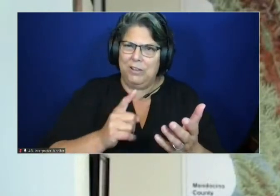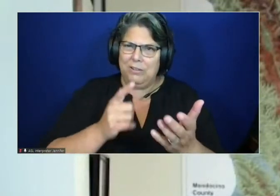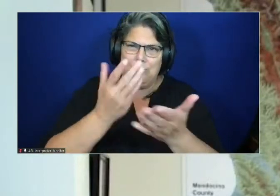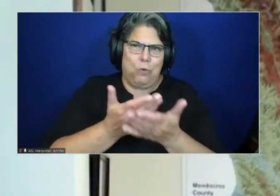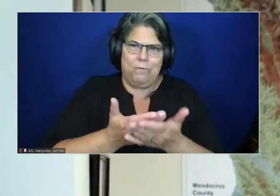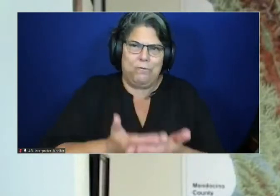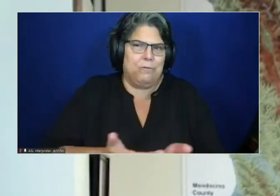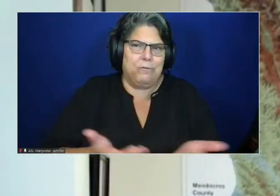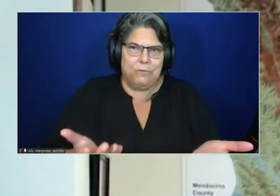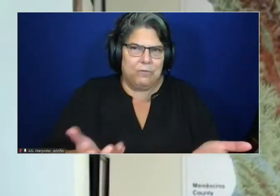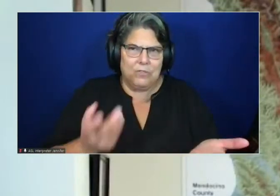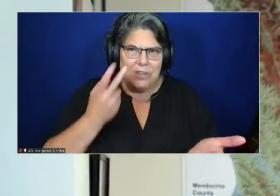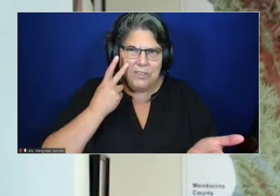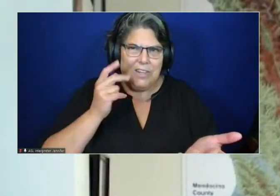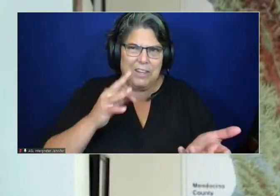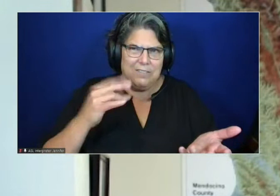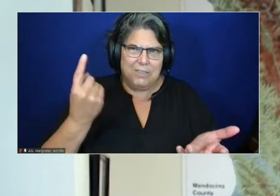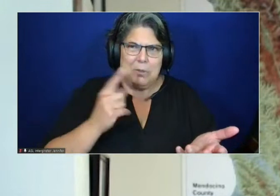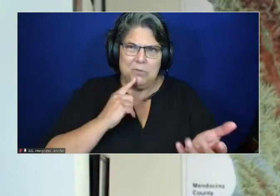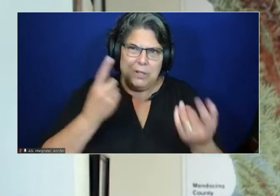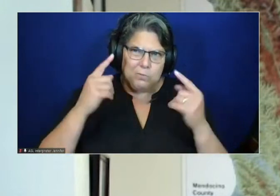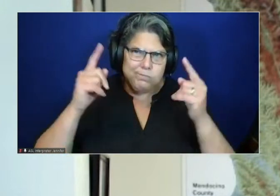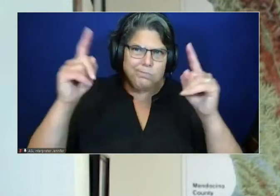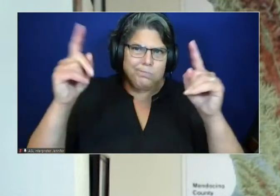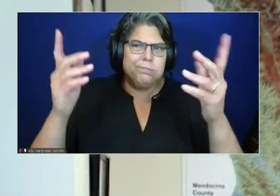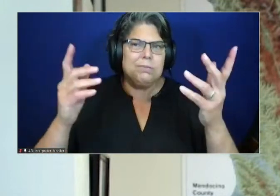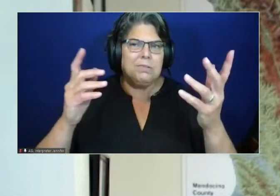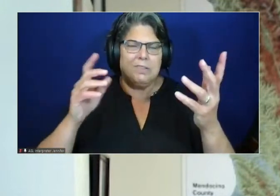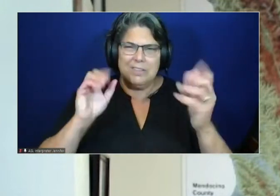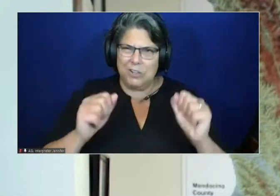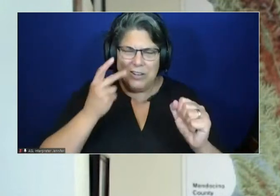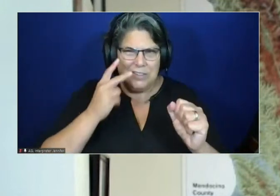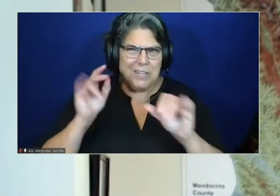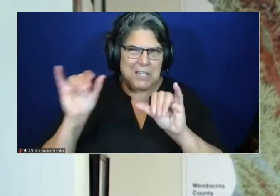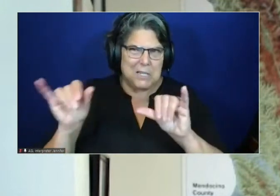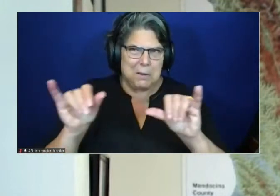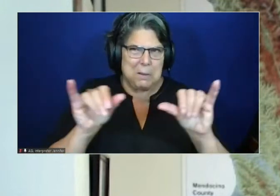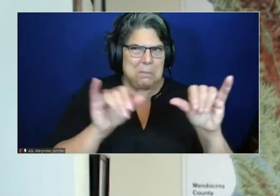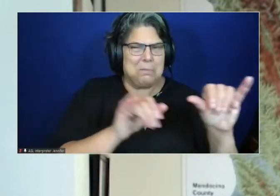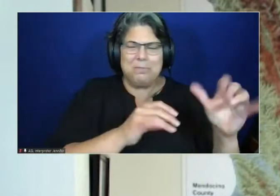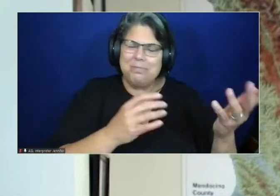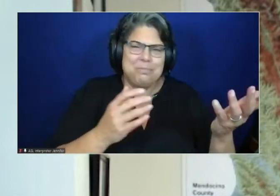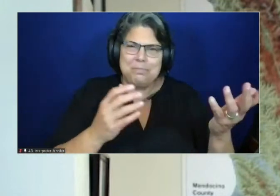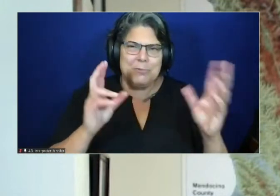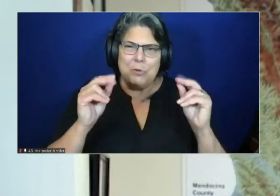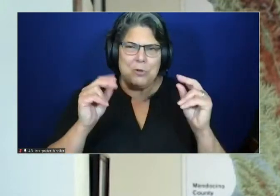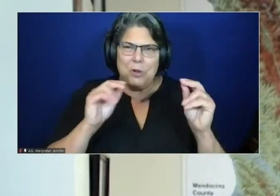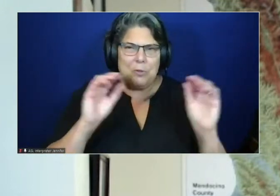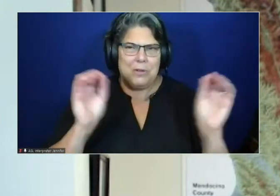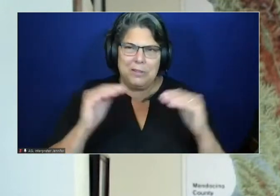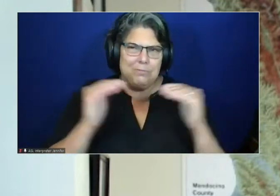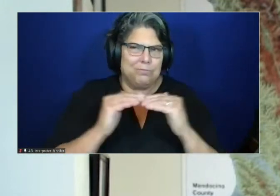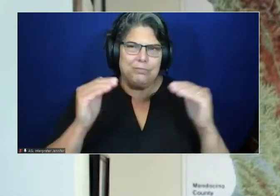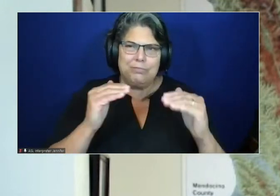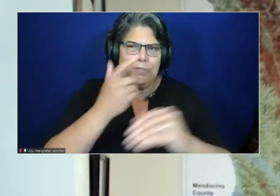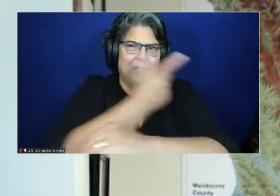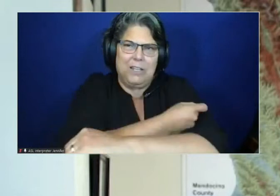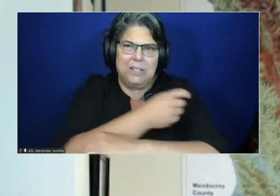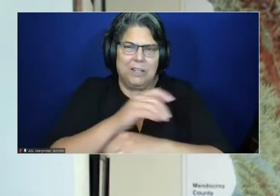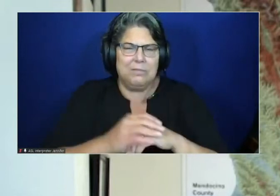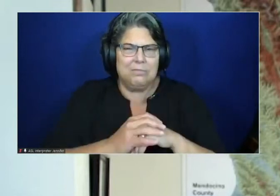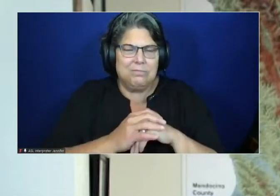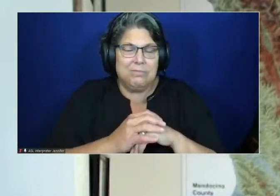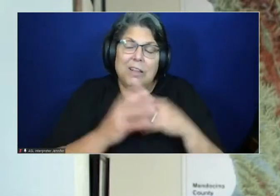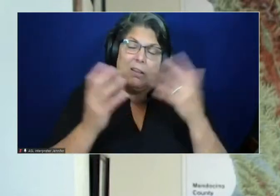show efficacy that's consistent and that is really effective. So I don't have that, except the